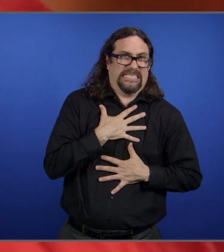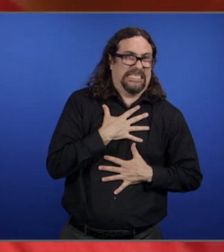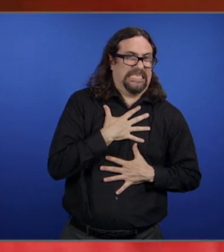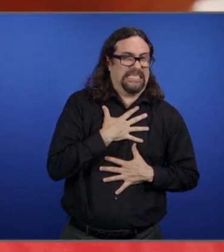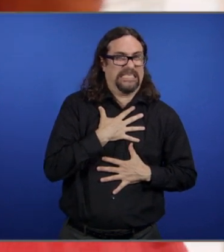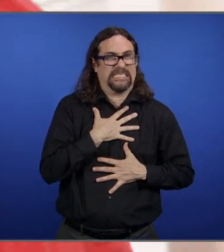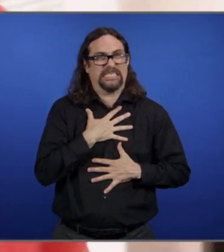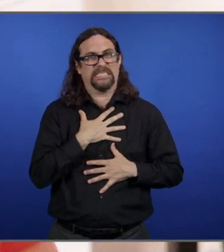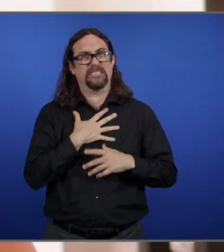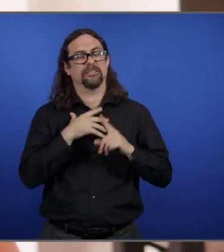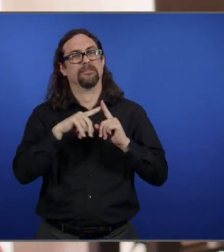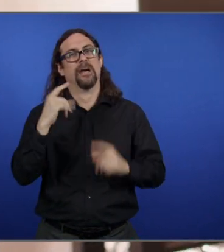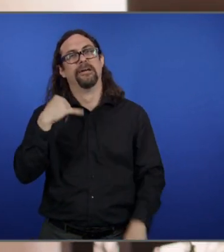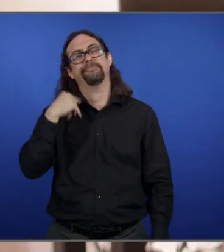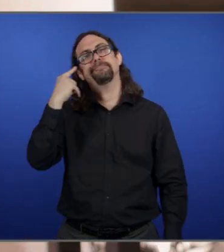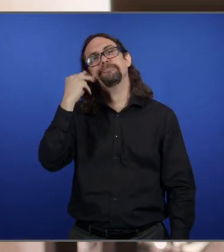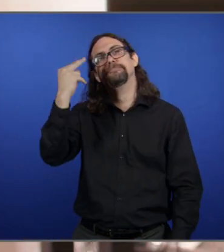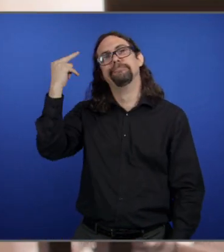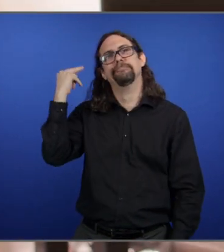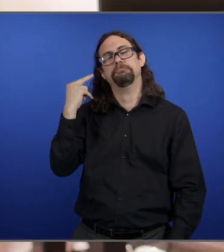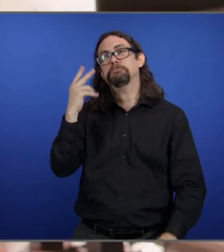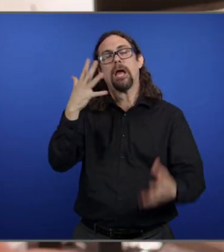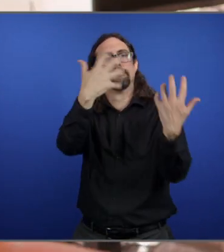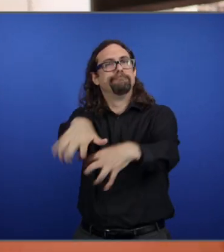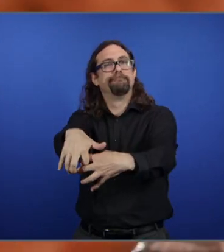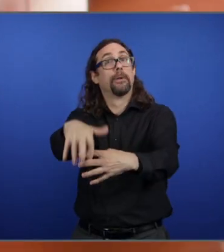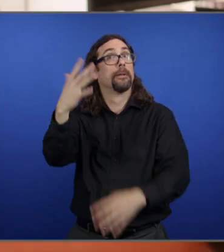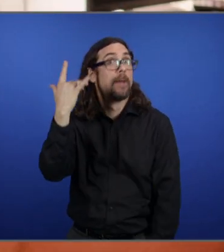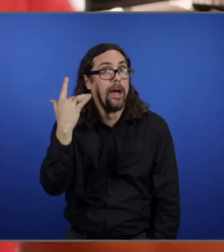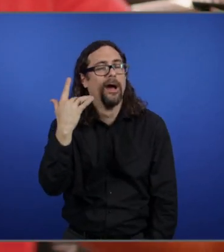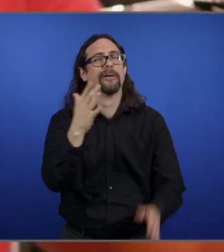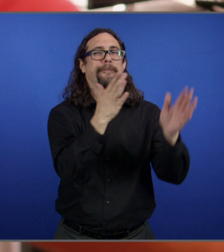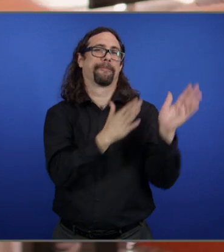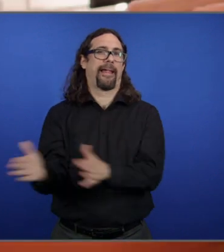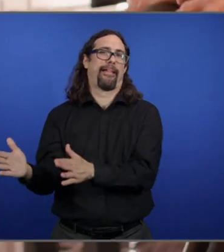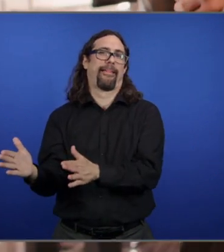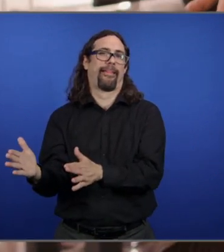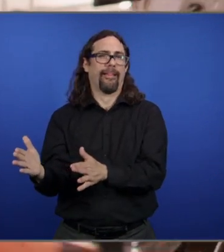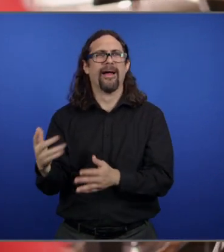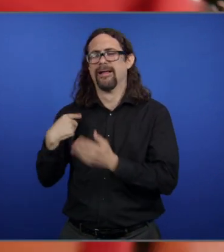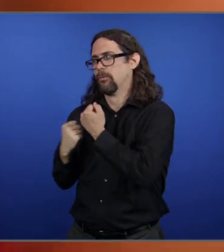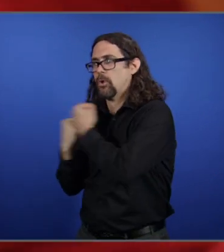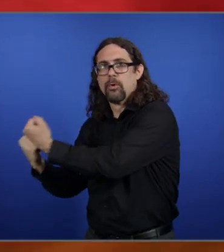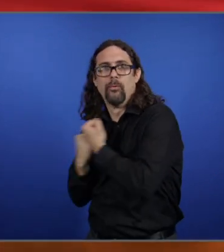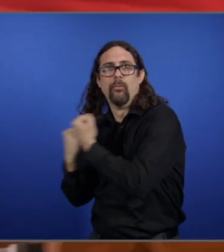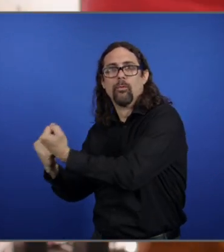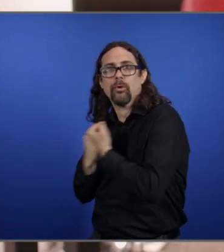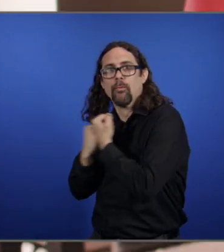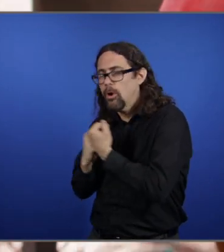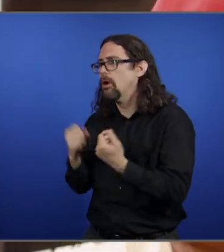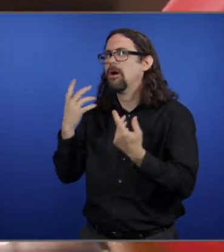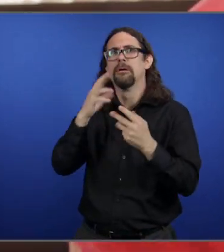It was a pretty intense time, but when I think about it, it all worked out in the end. Because we had